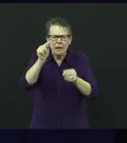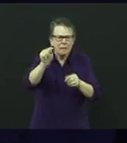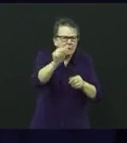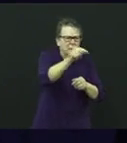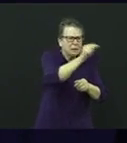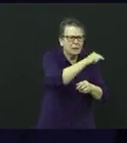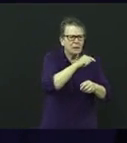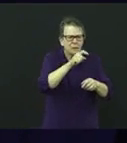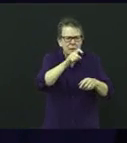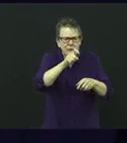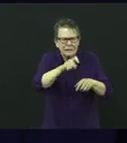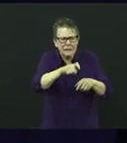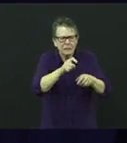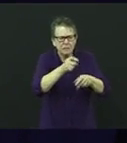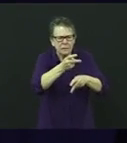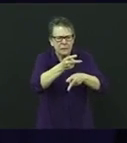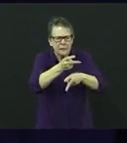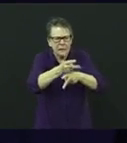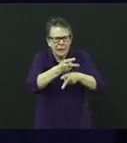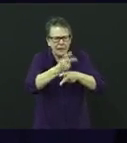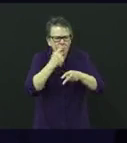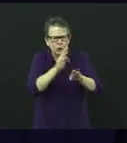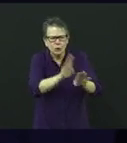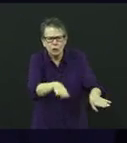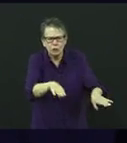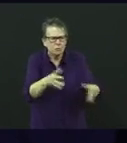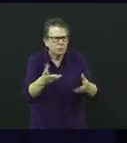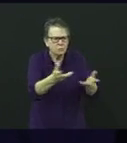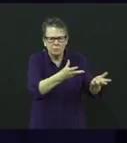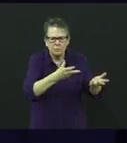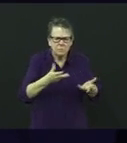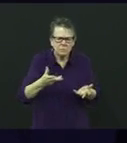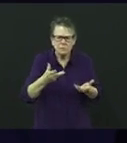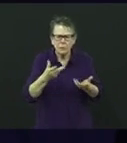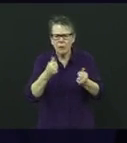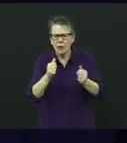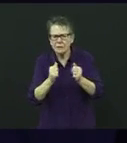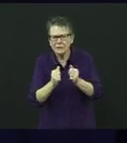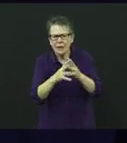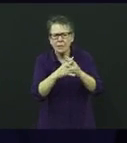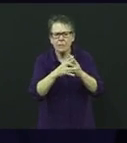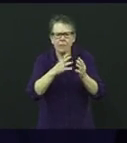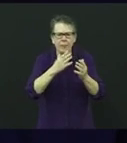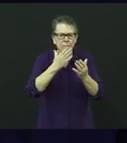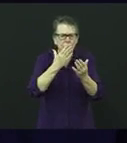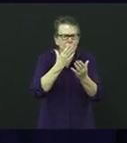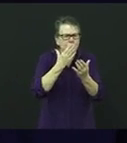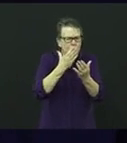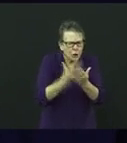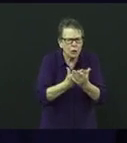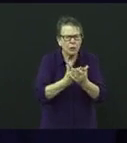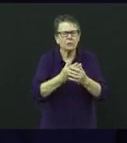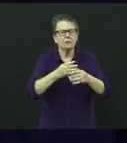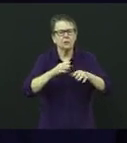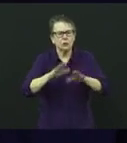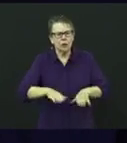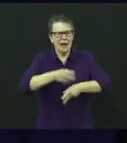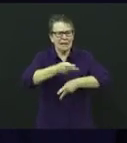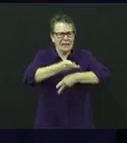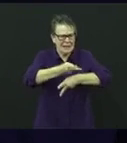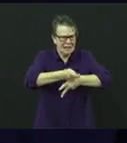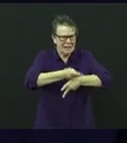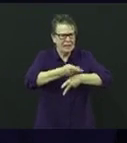to the hospitals, so that the nurses and first responders know that their kids are